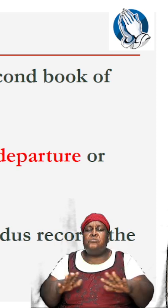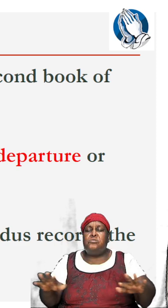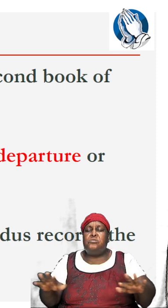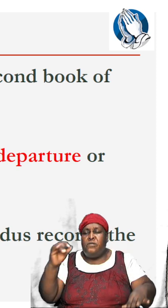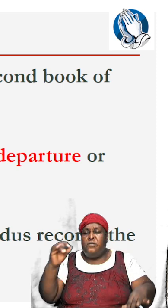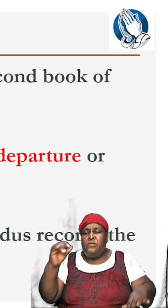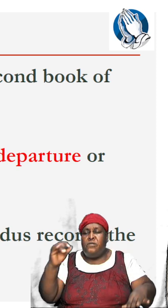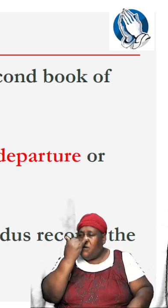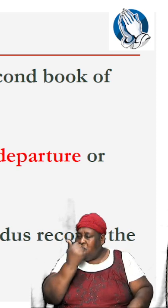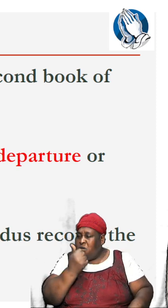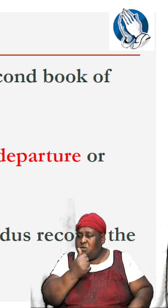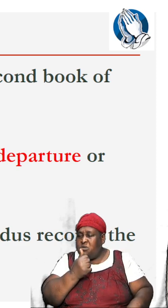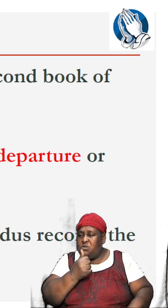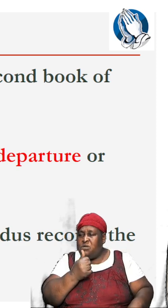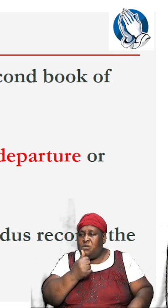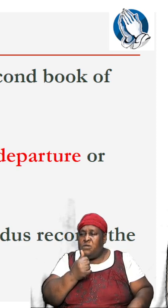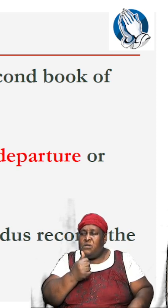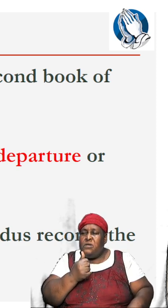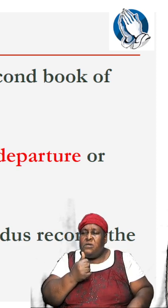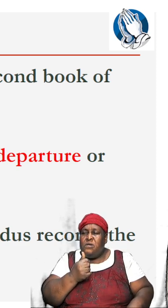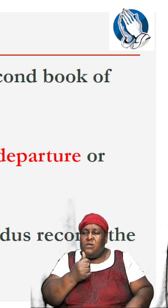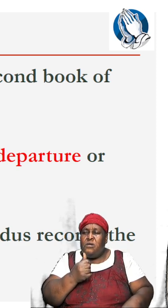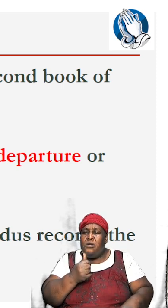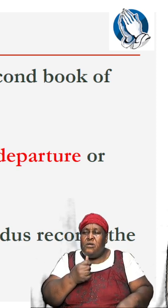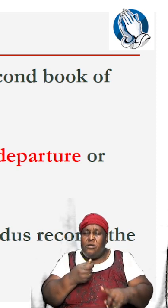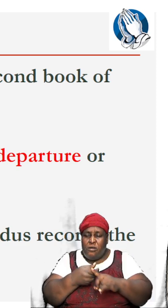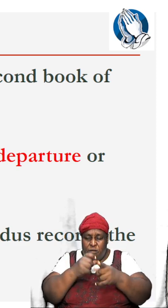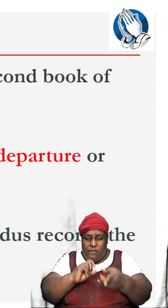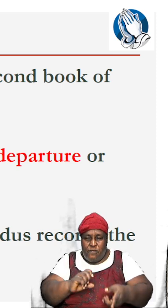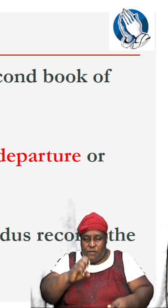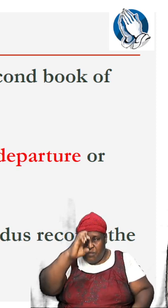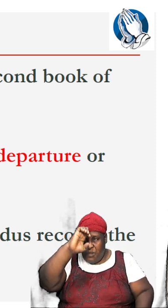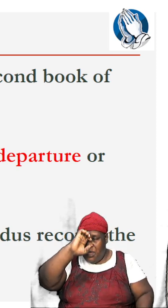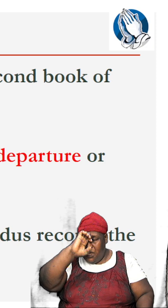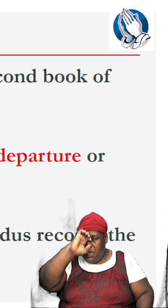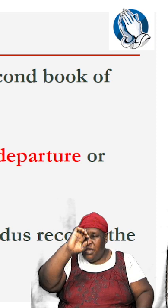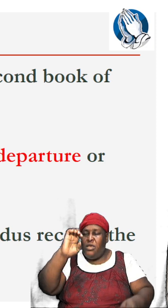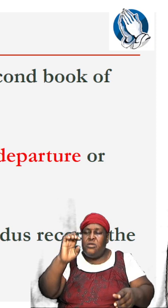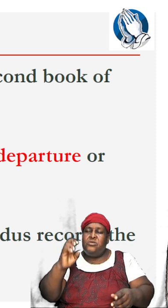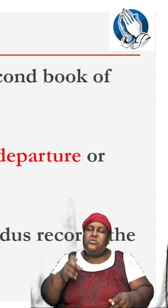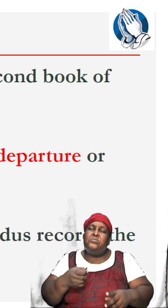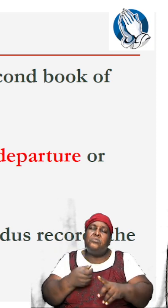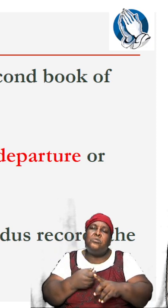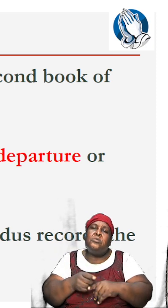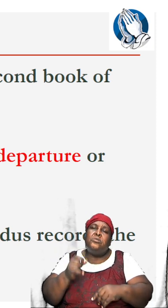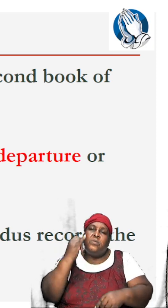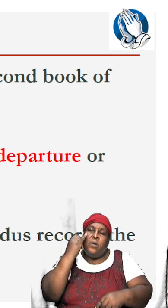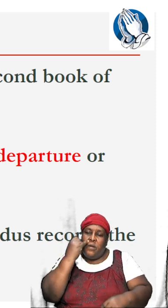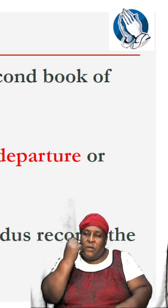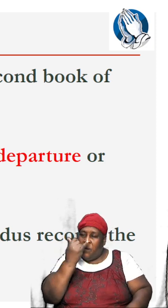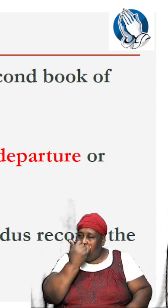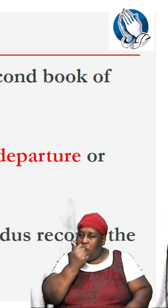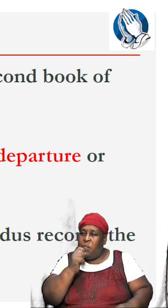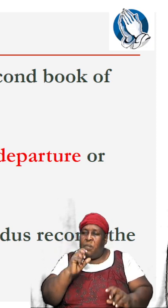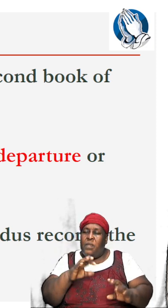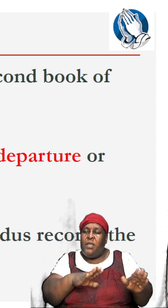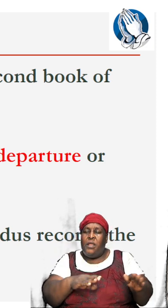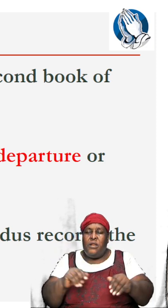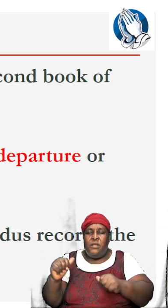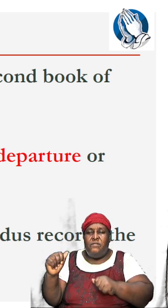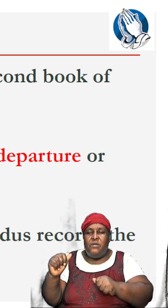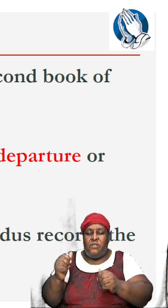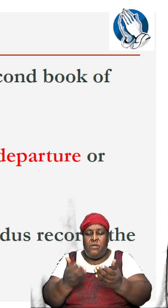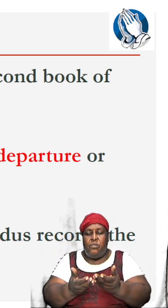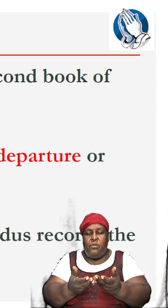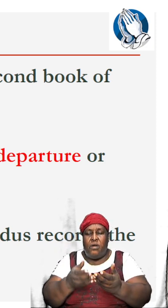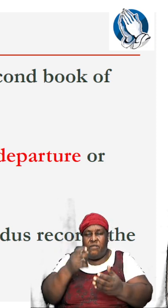to Egypt, or from Israel, from Egypt, sorry. So they were departing from Egypt, and the book of Exodus